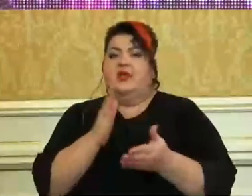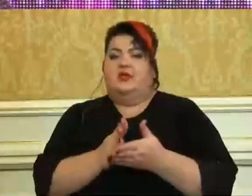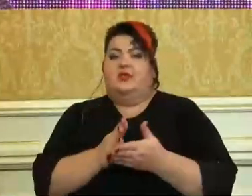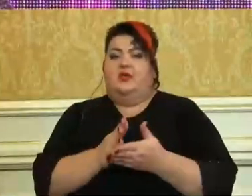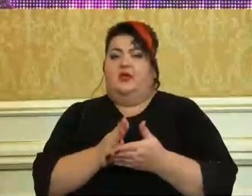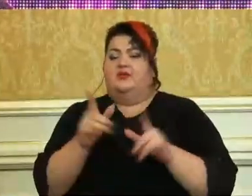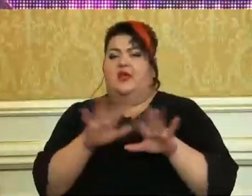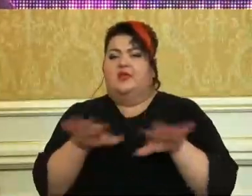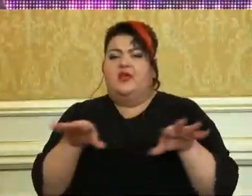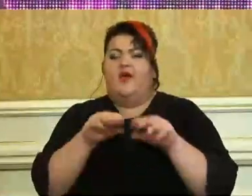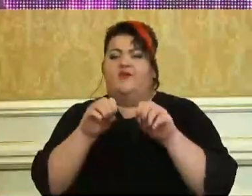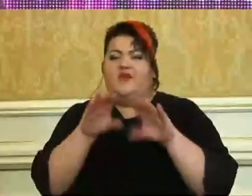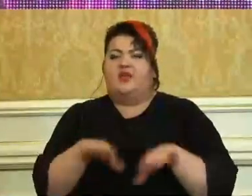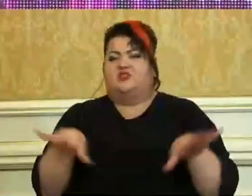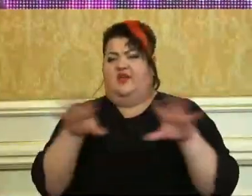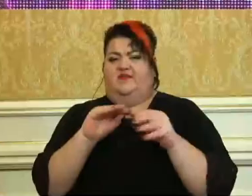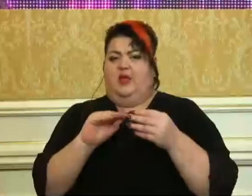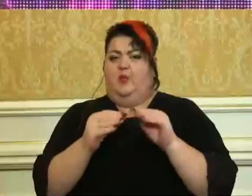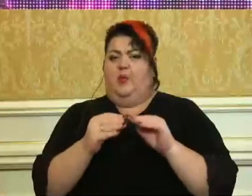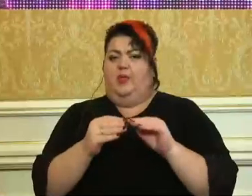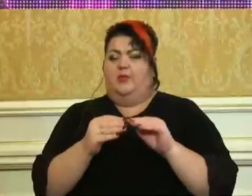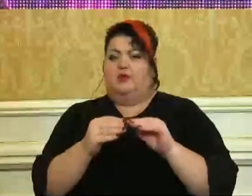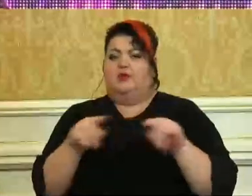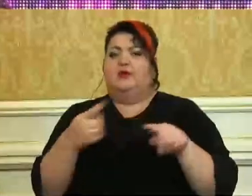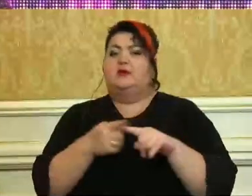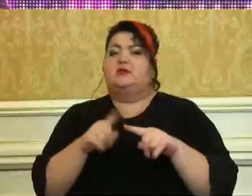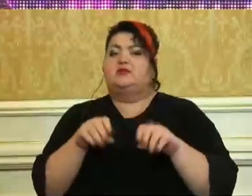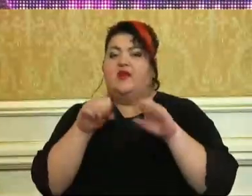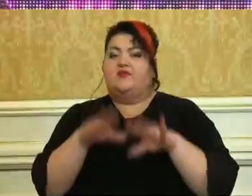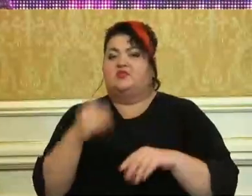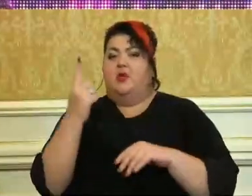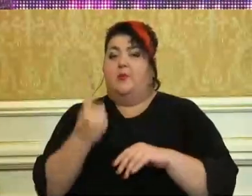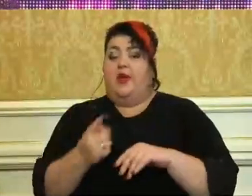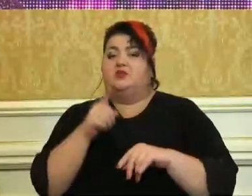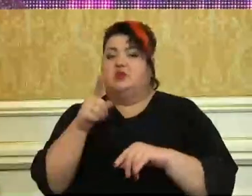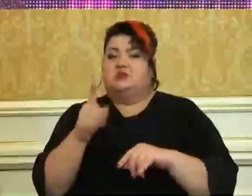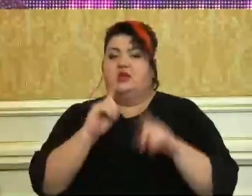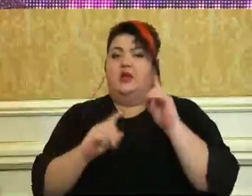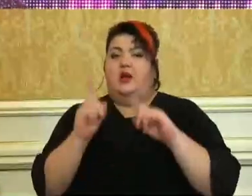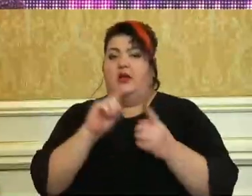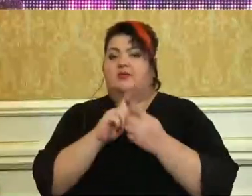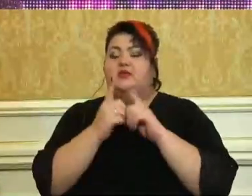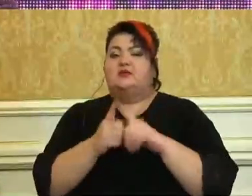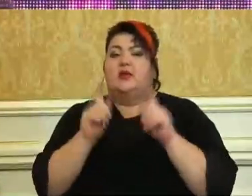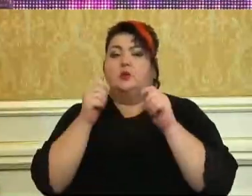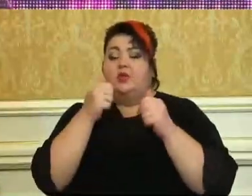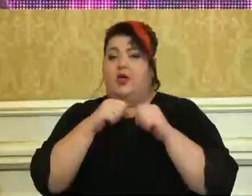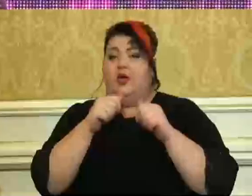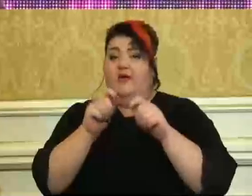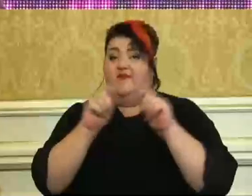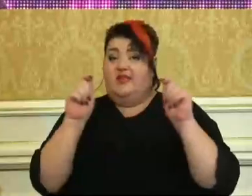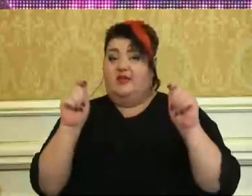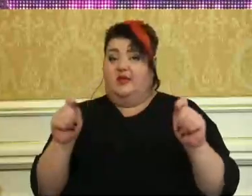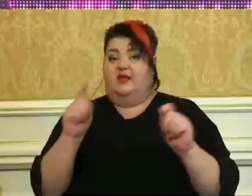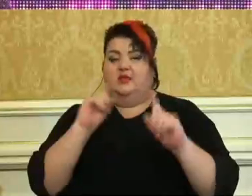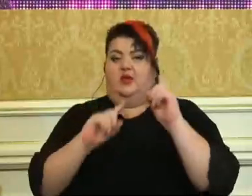the silver bullet, it's not the way to solve all the problems, but what we can do. All these councils